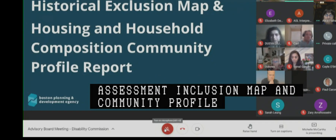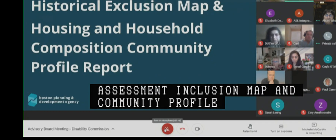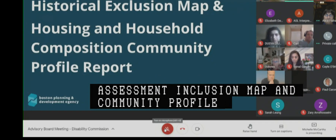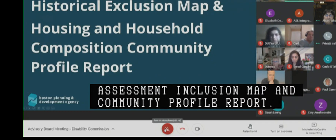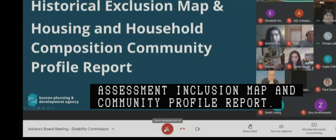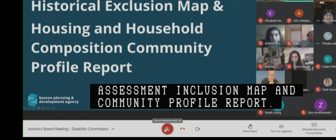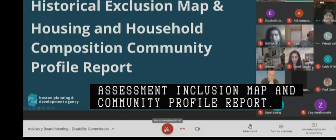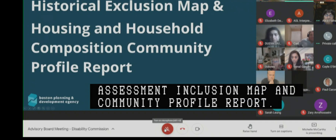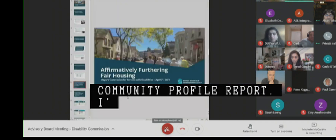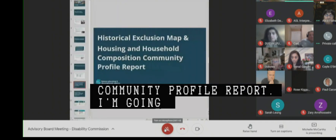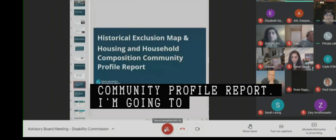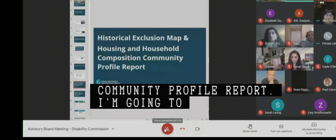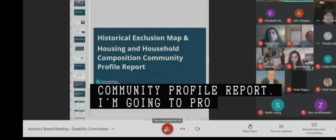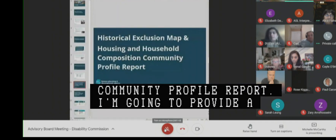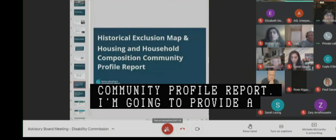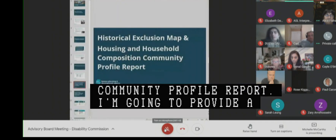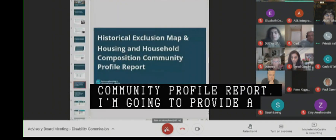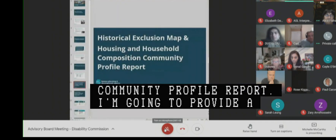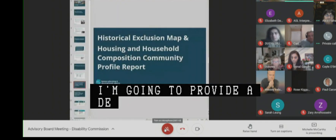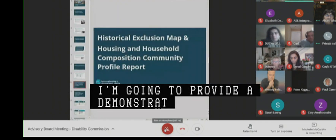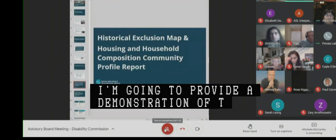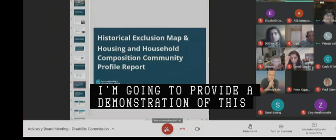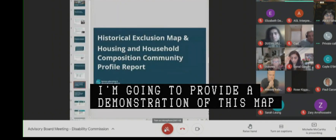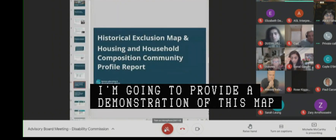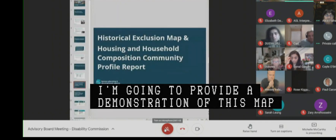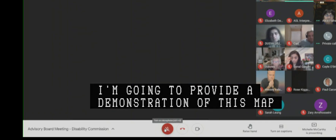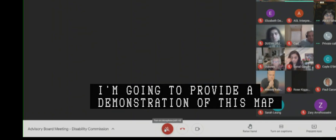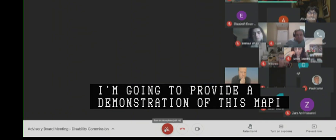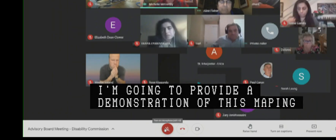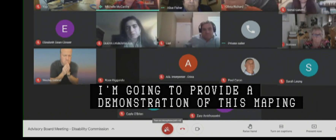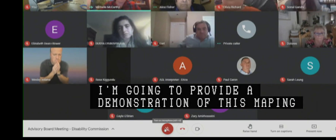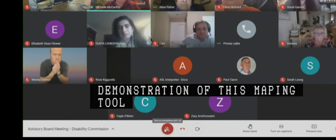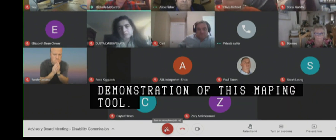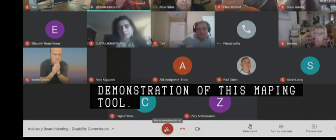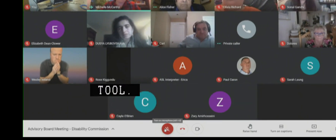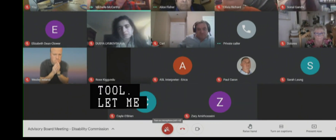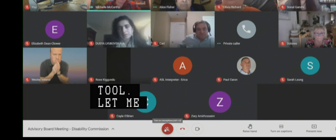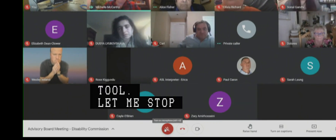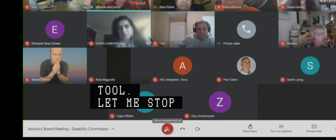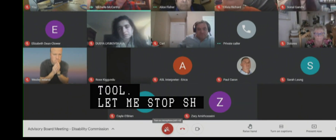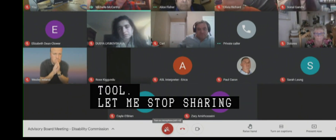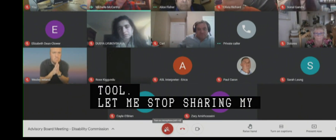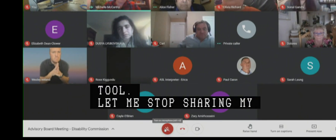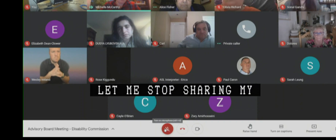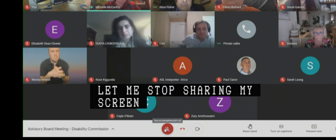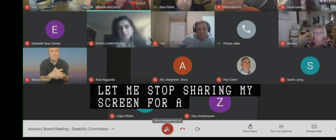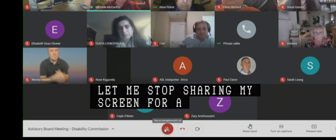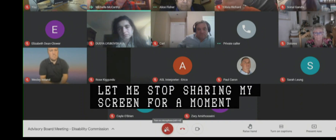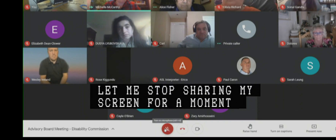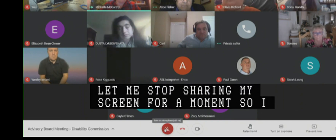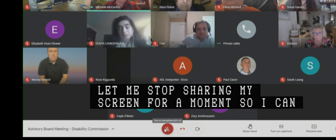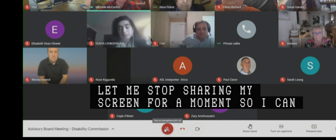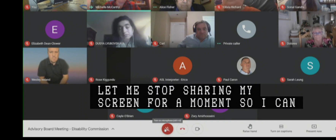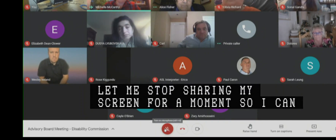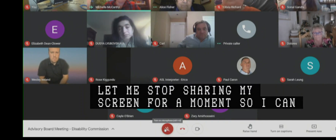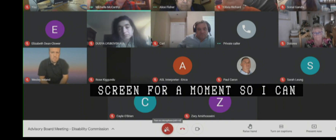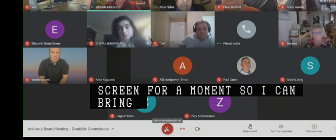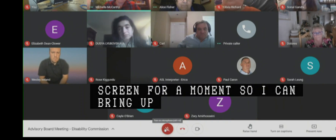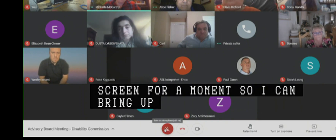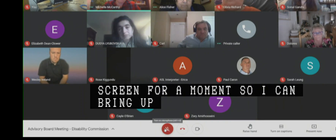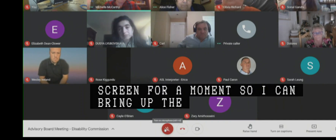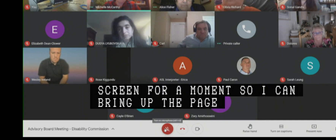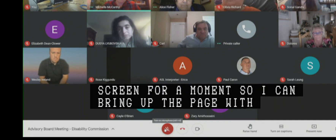this map and tools. So let me stop sharing my screen for a moment so I can bring up the page with the tools on